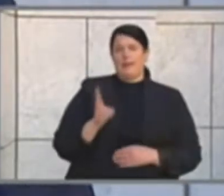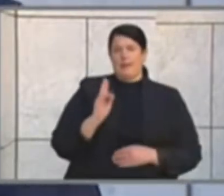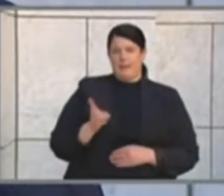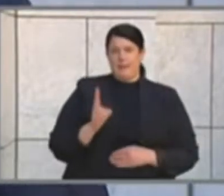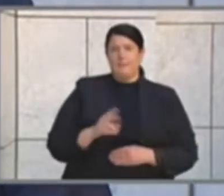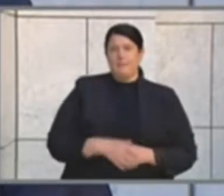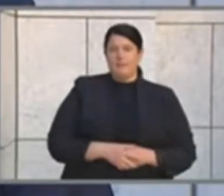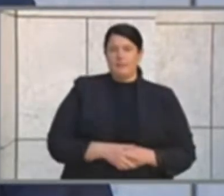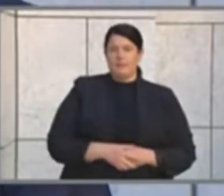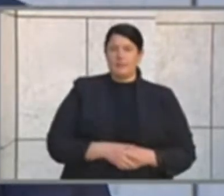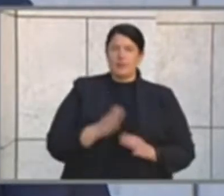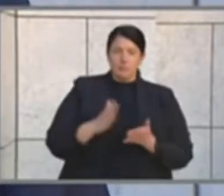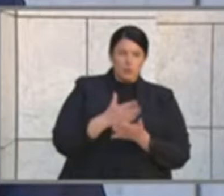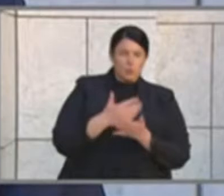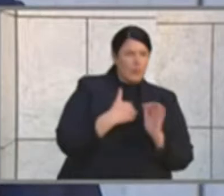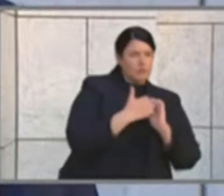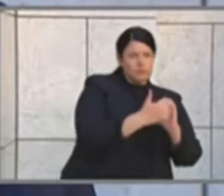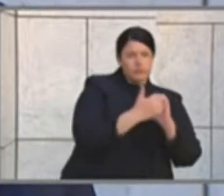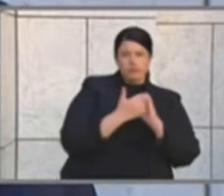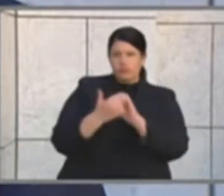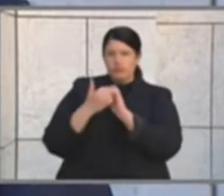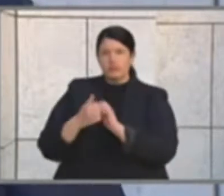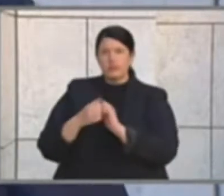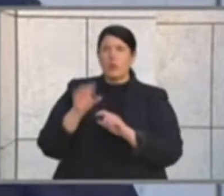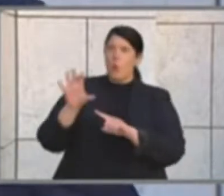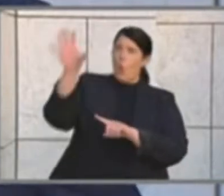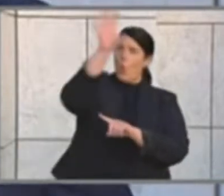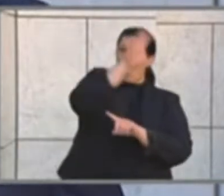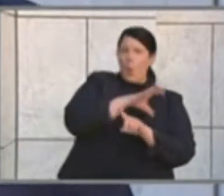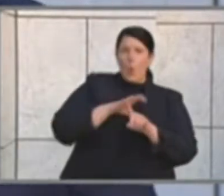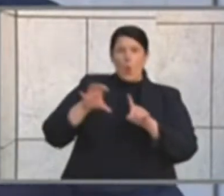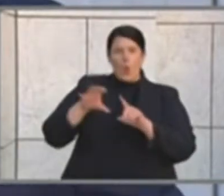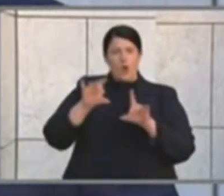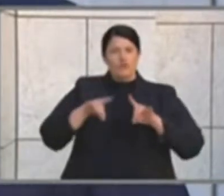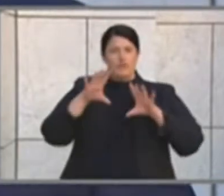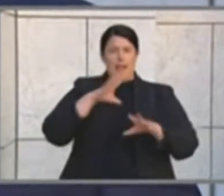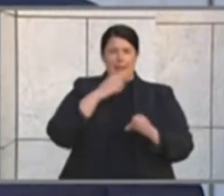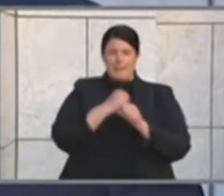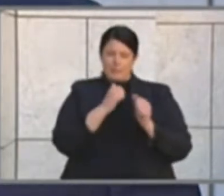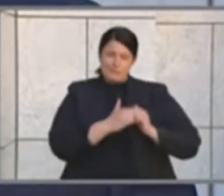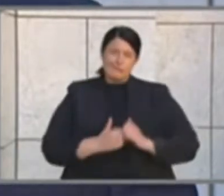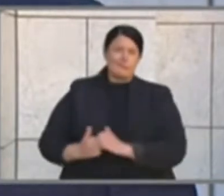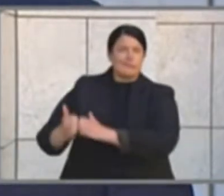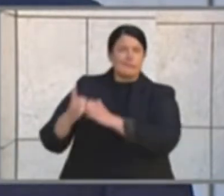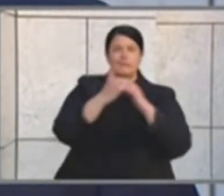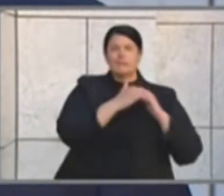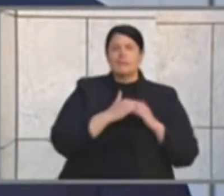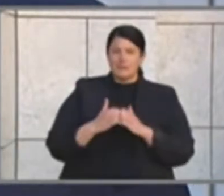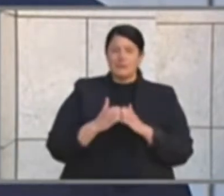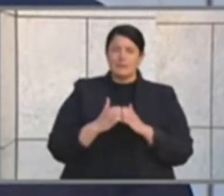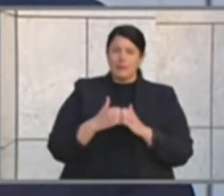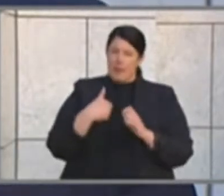that we are working together, states, territories and at a Commonwealth level, to ensure we're all heading in the same direction, which is exactly what's